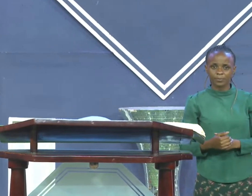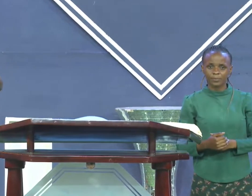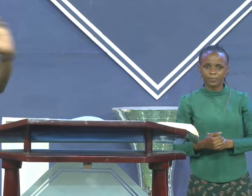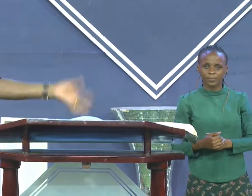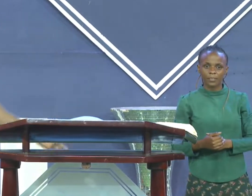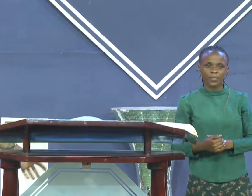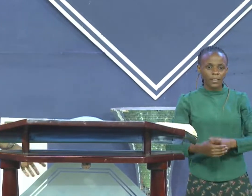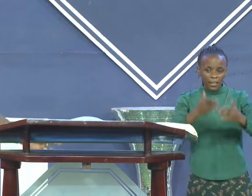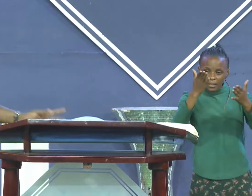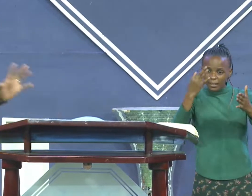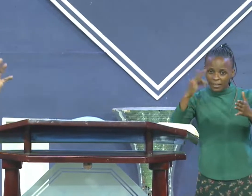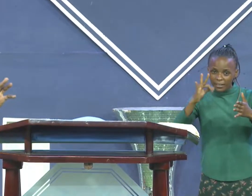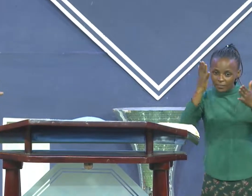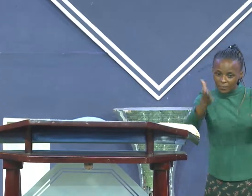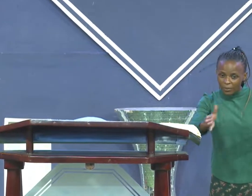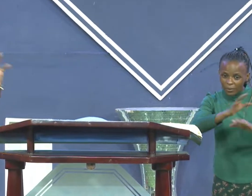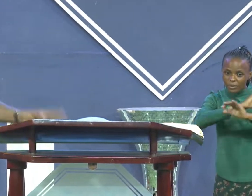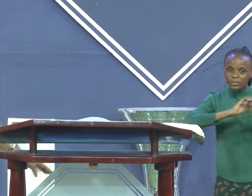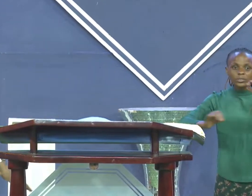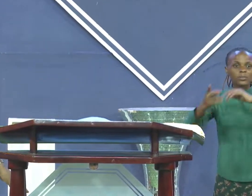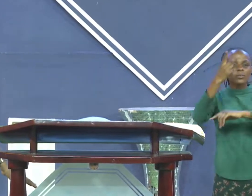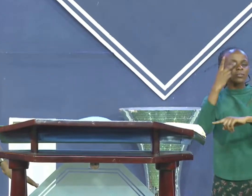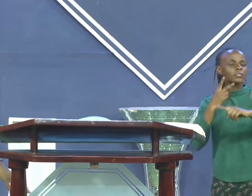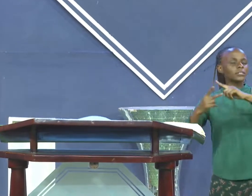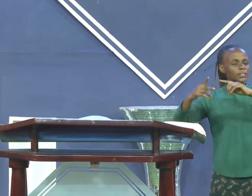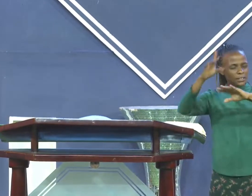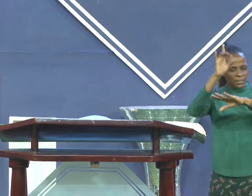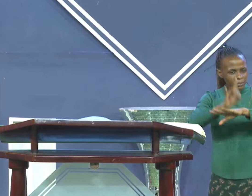And when there is no vision, according to this scripture, people perish.